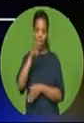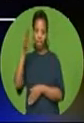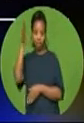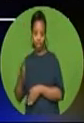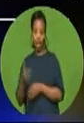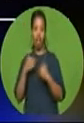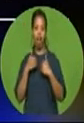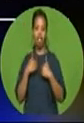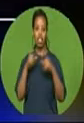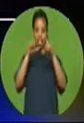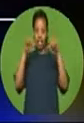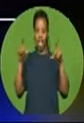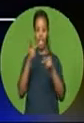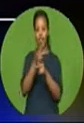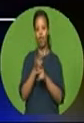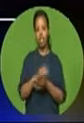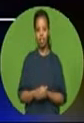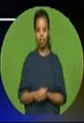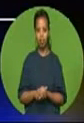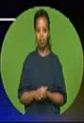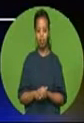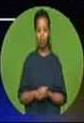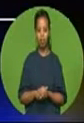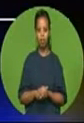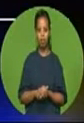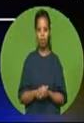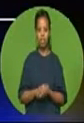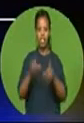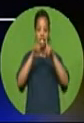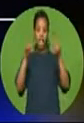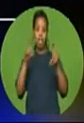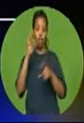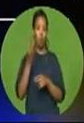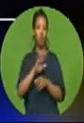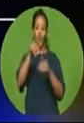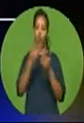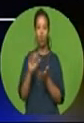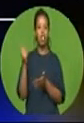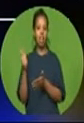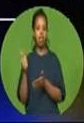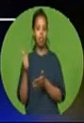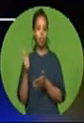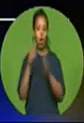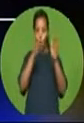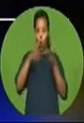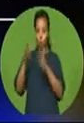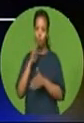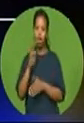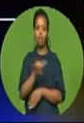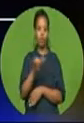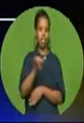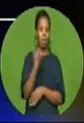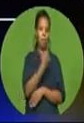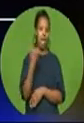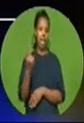side has the heading credit. The headings of all the other columns are the same